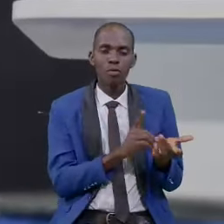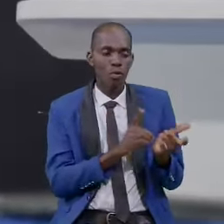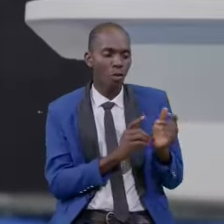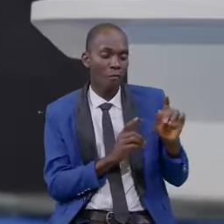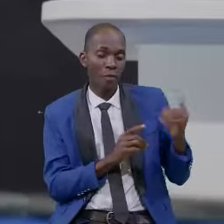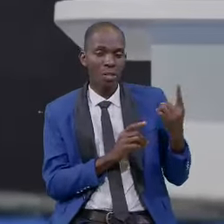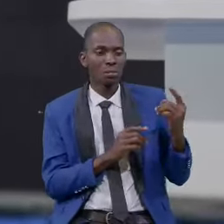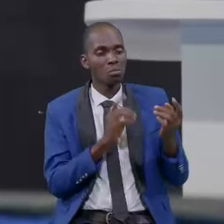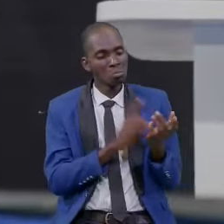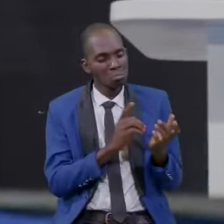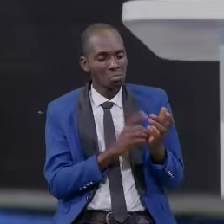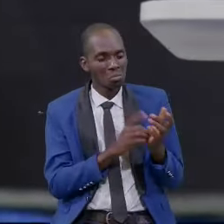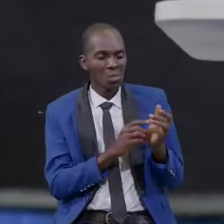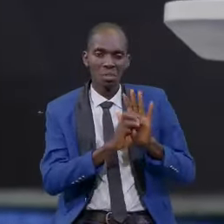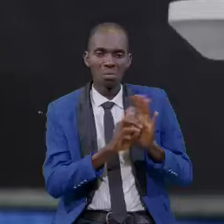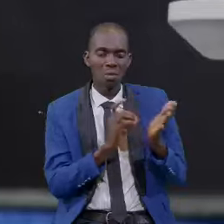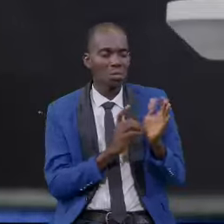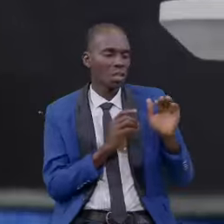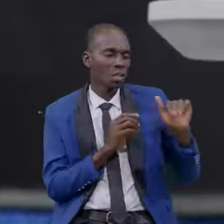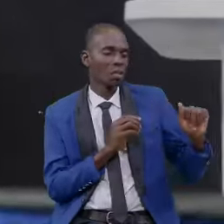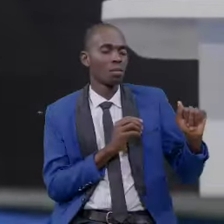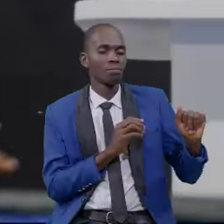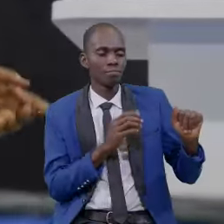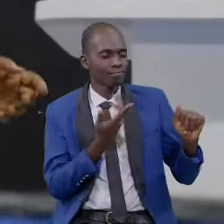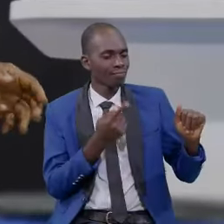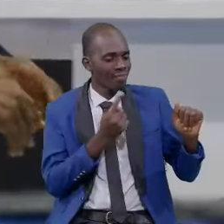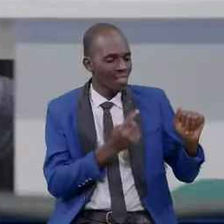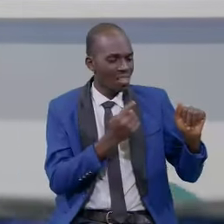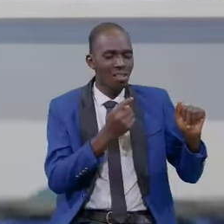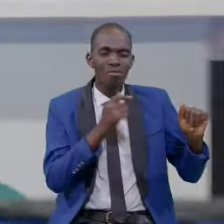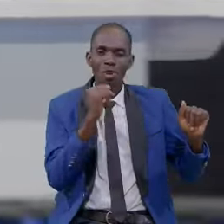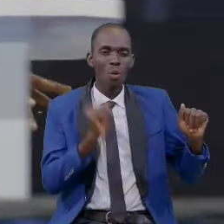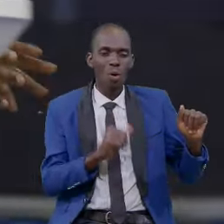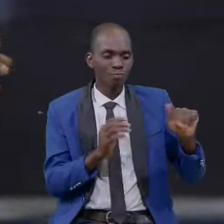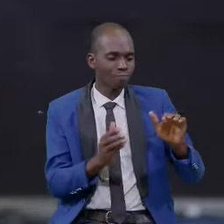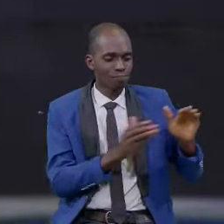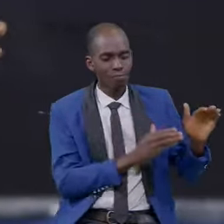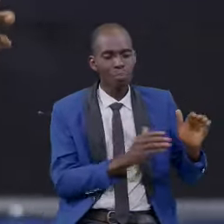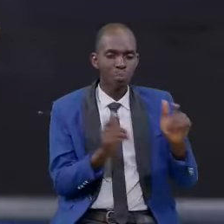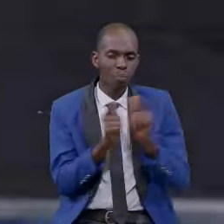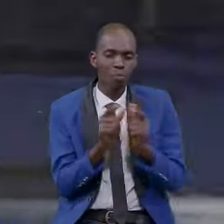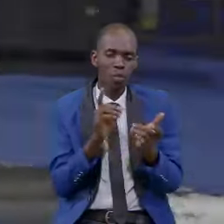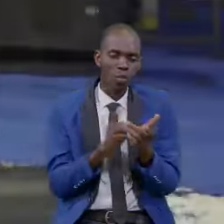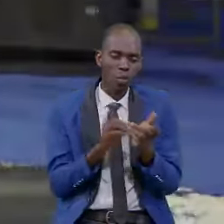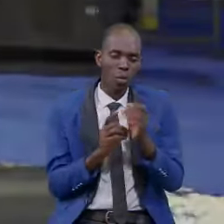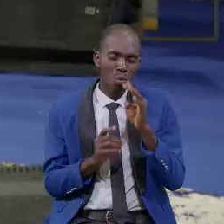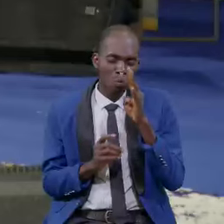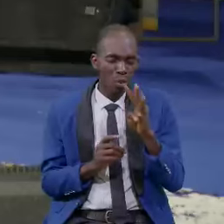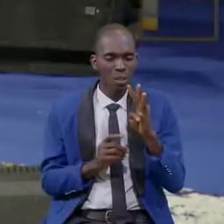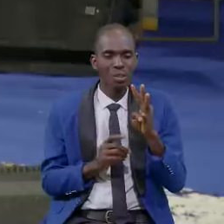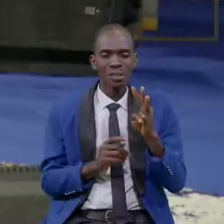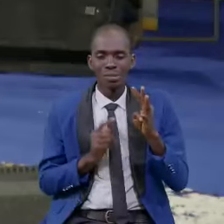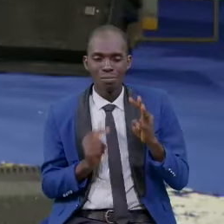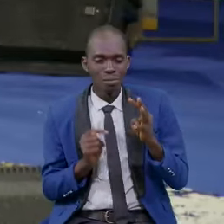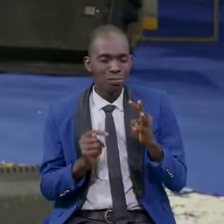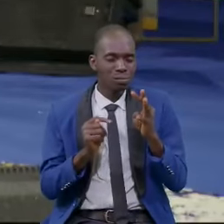to Dr. B. When that did not work, had gone to Dr. C. She had gone to